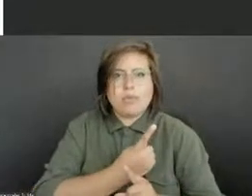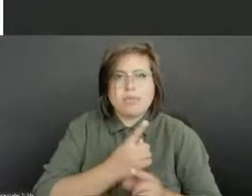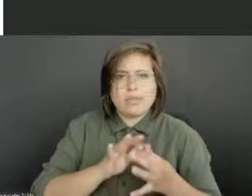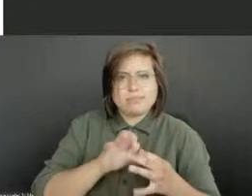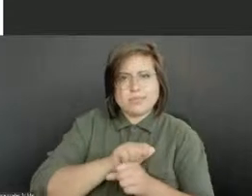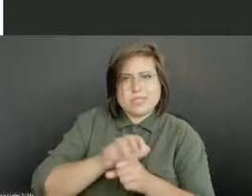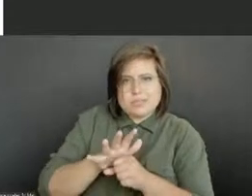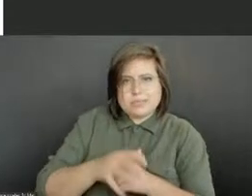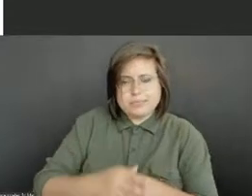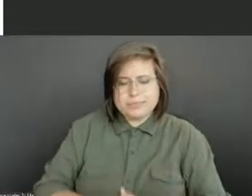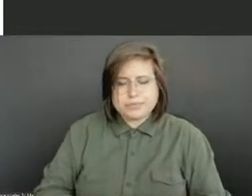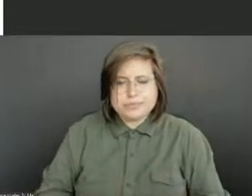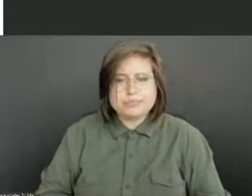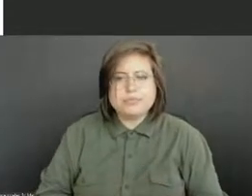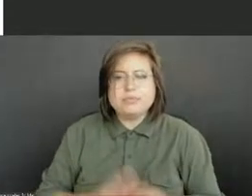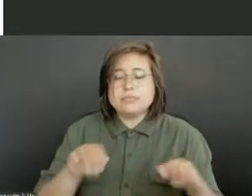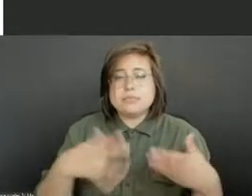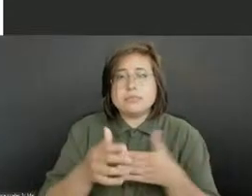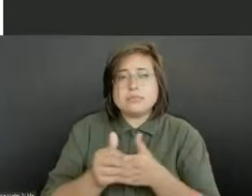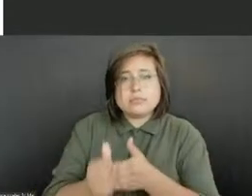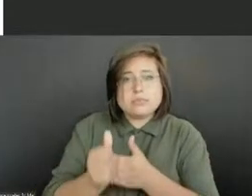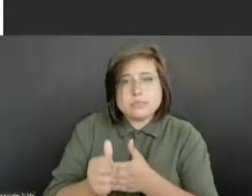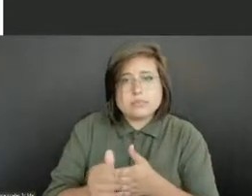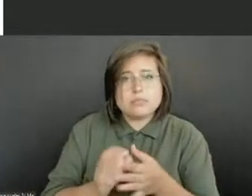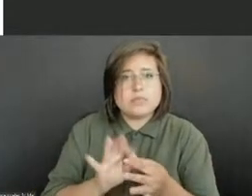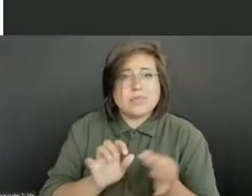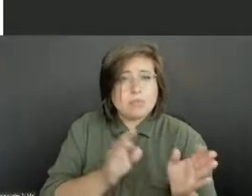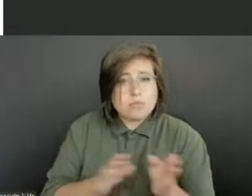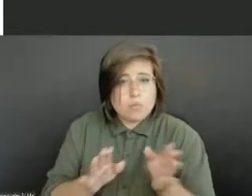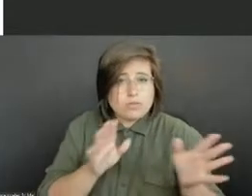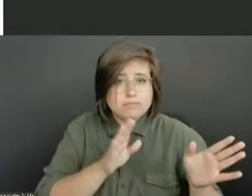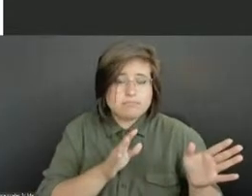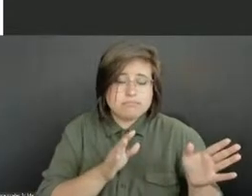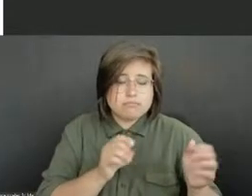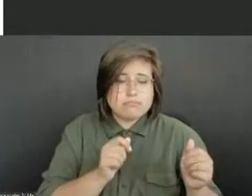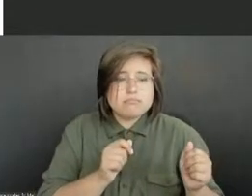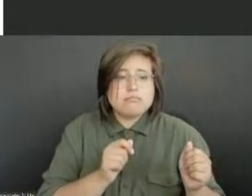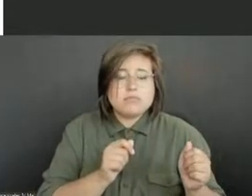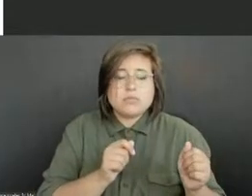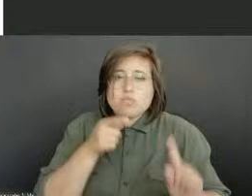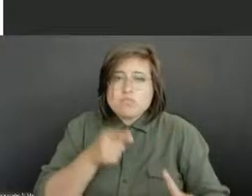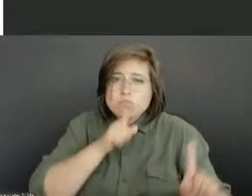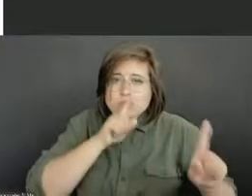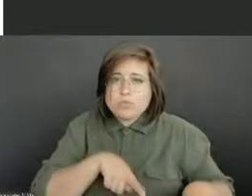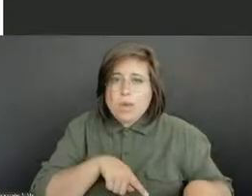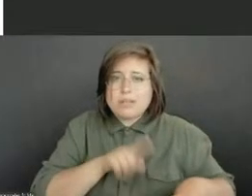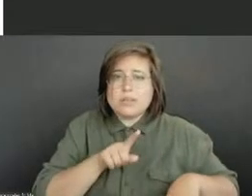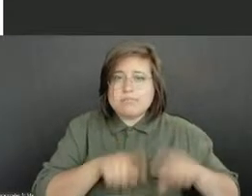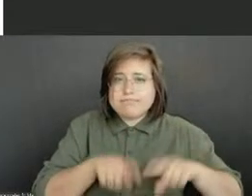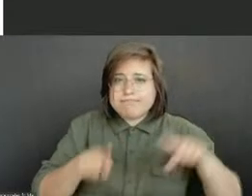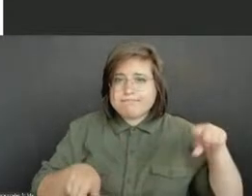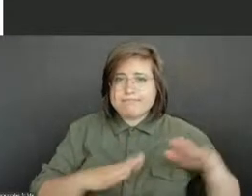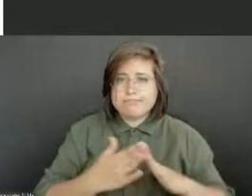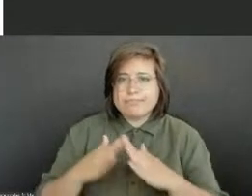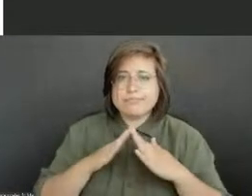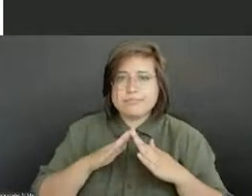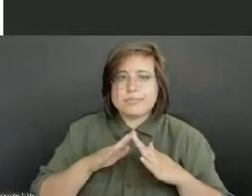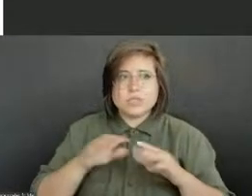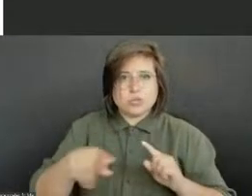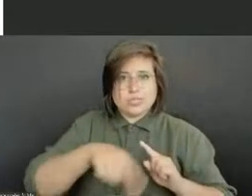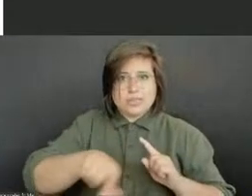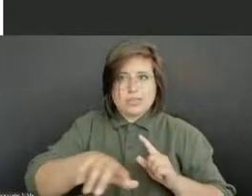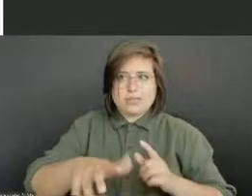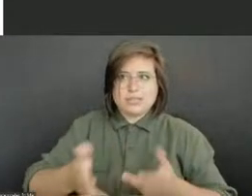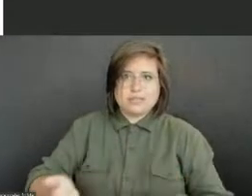Providing guidance on the creation of preparedness plans that are responsive to these various communities and involve them in developing